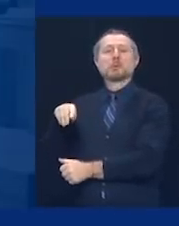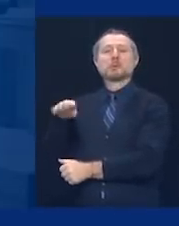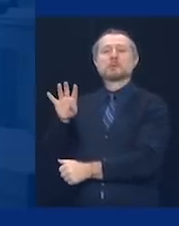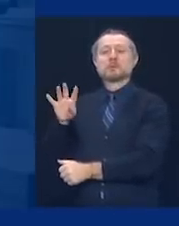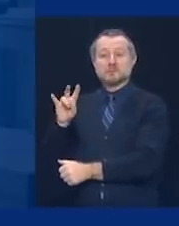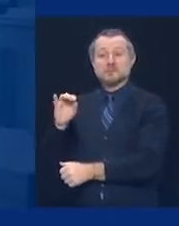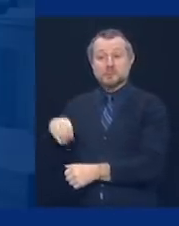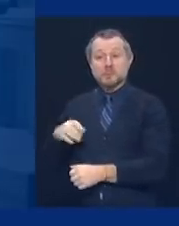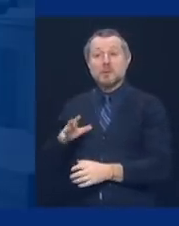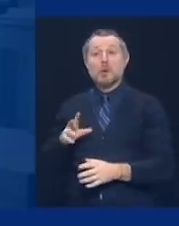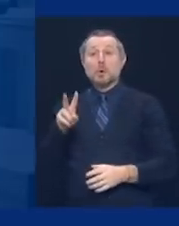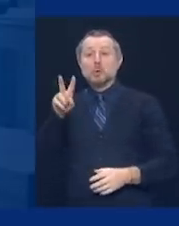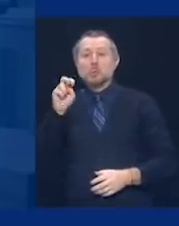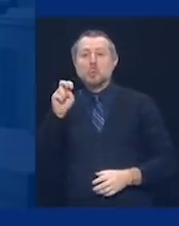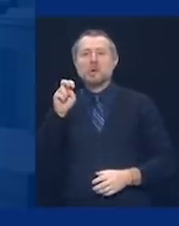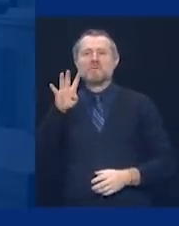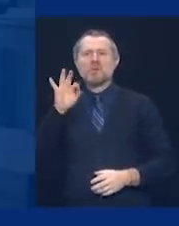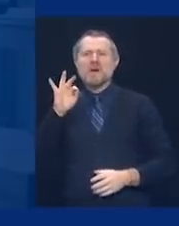249,000 tests.